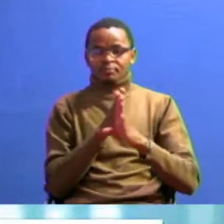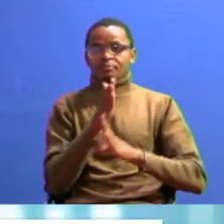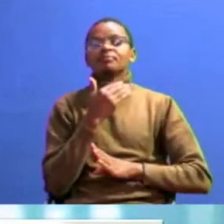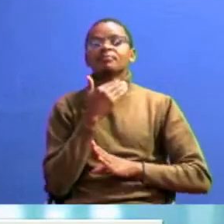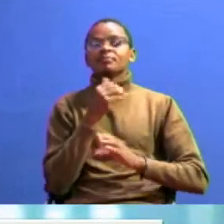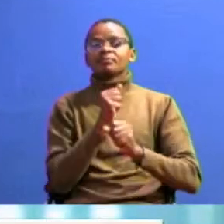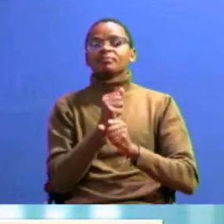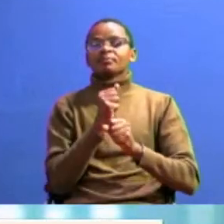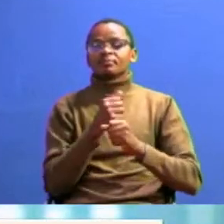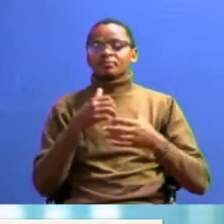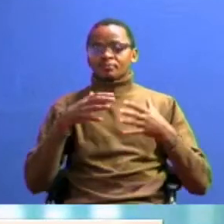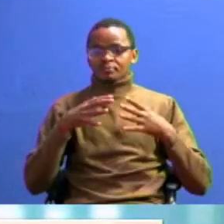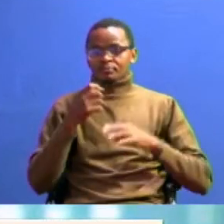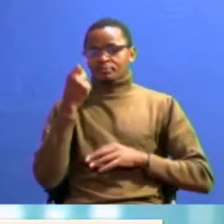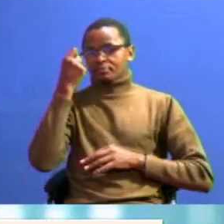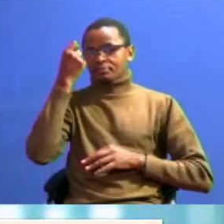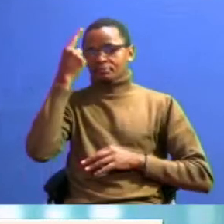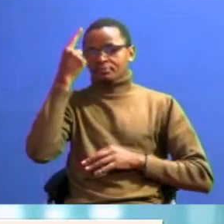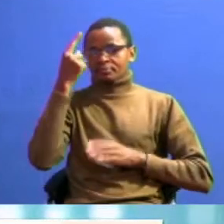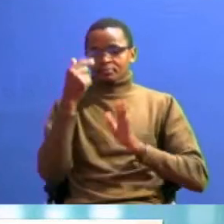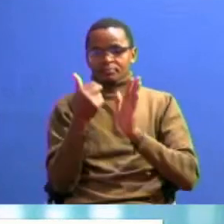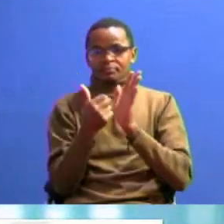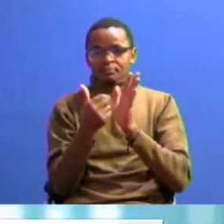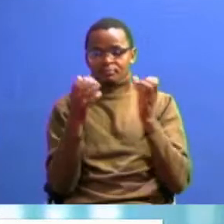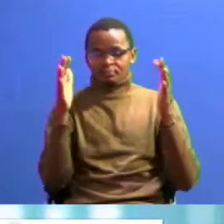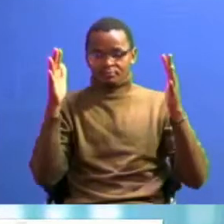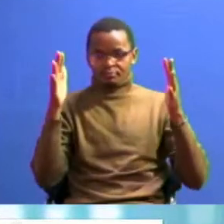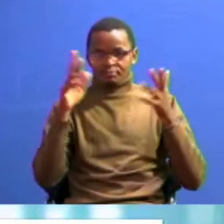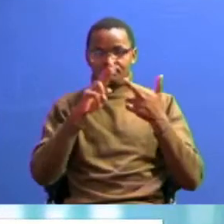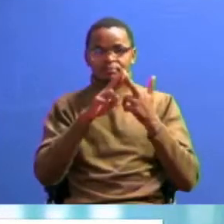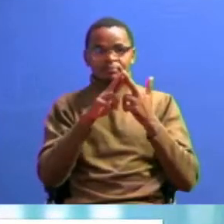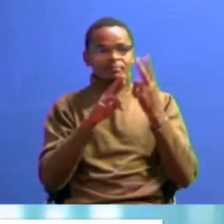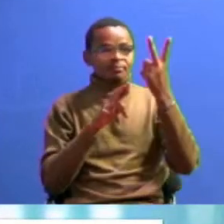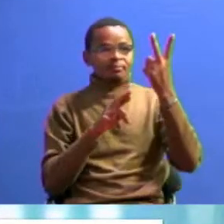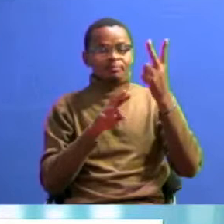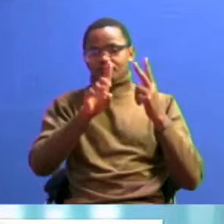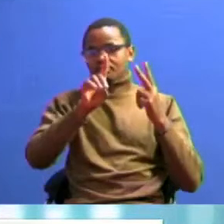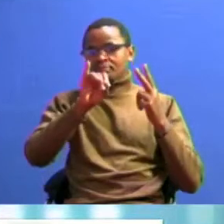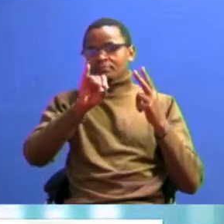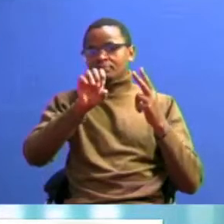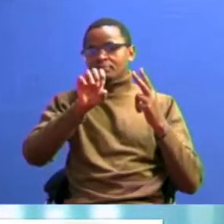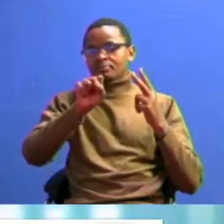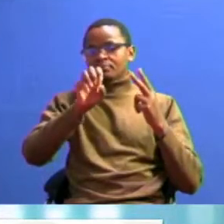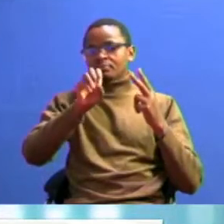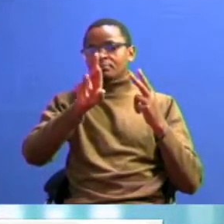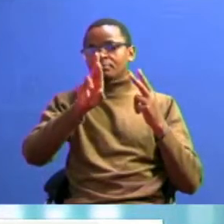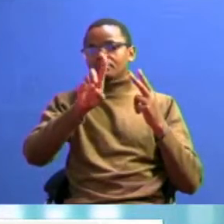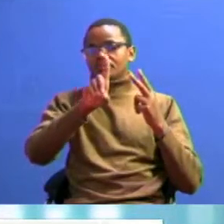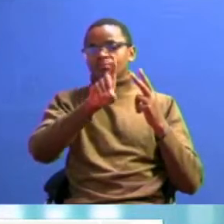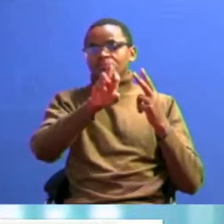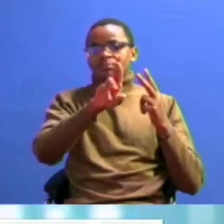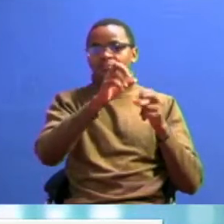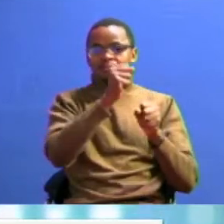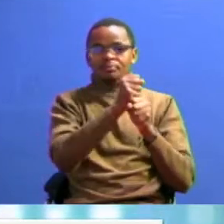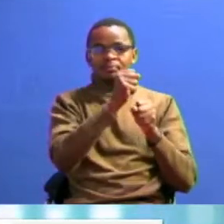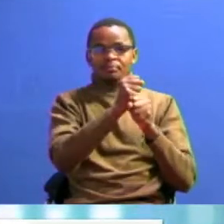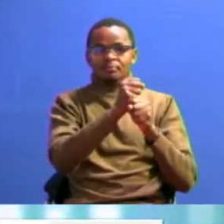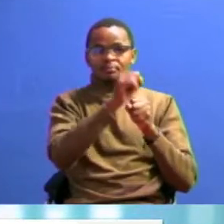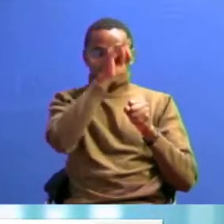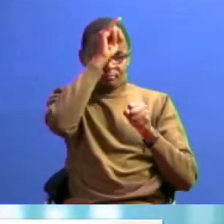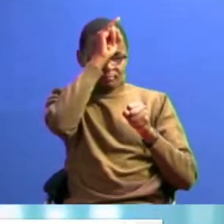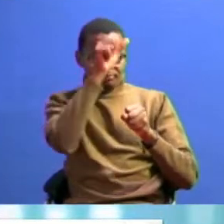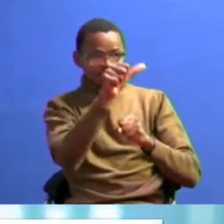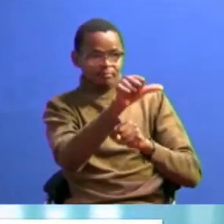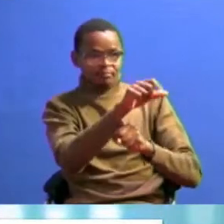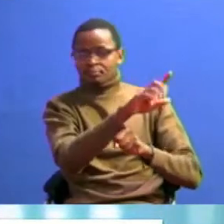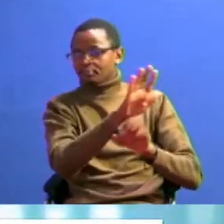make people understand is that there's a big relationship between these two disorders, and we cannot work on one while ignoring the other. That's